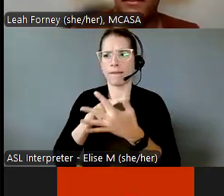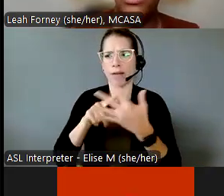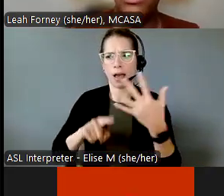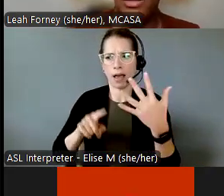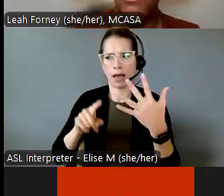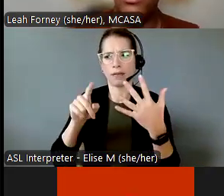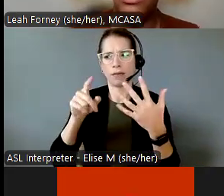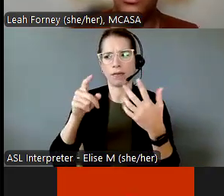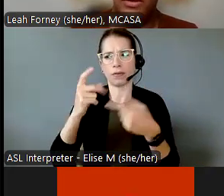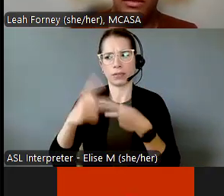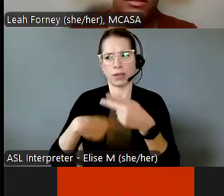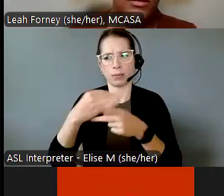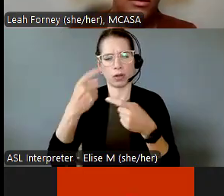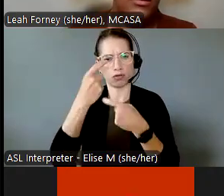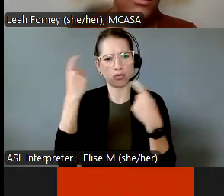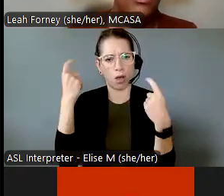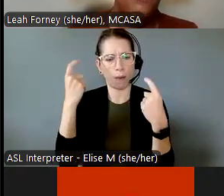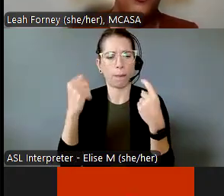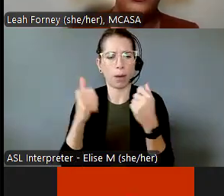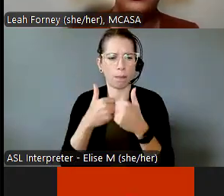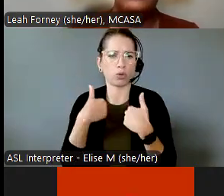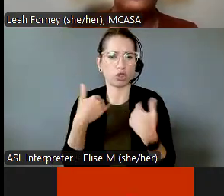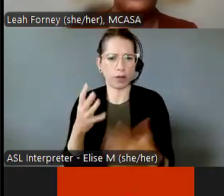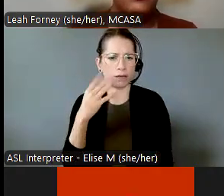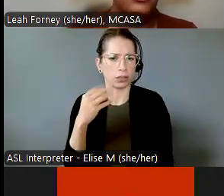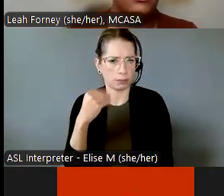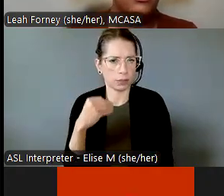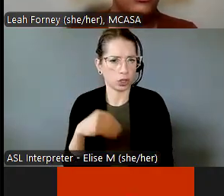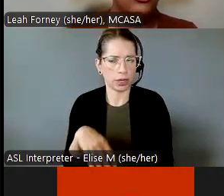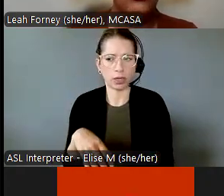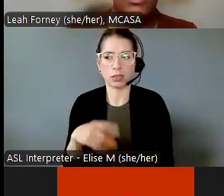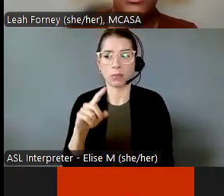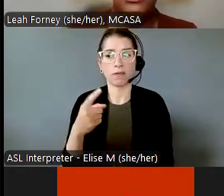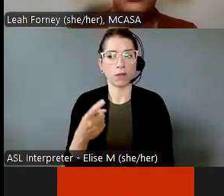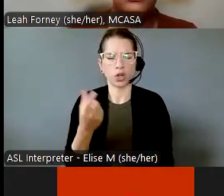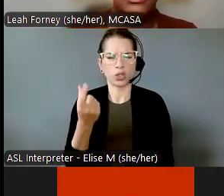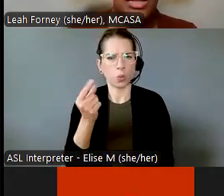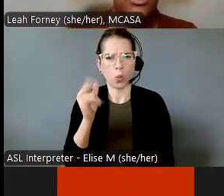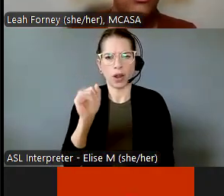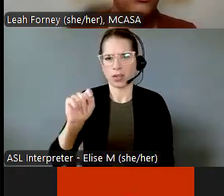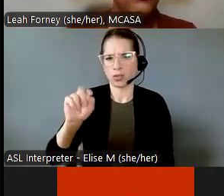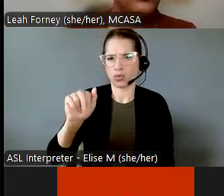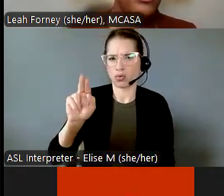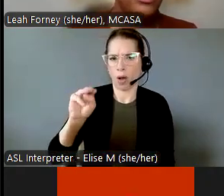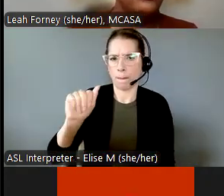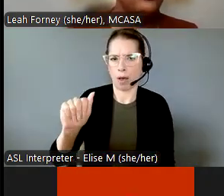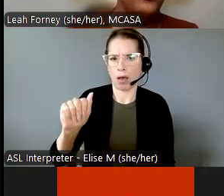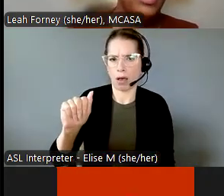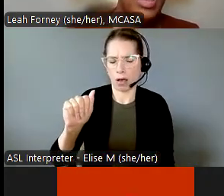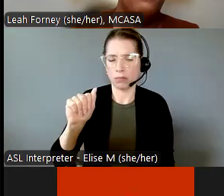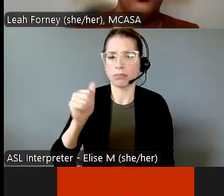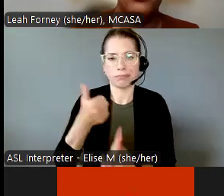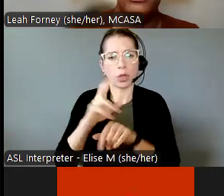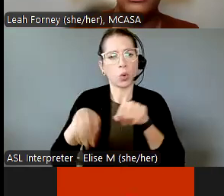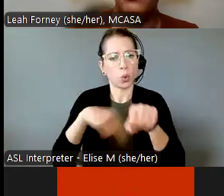that most survivors deal with. But what is trauma? Trauma is a normal response to